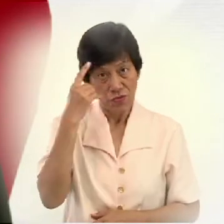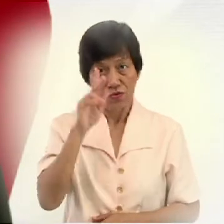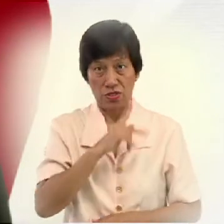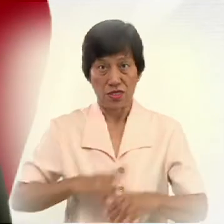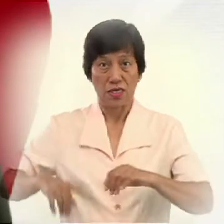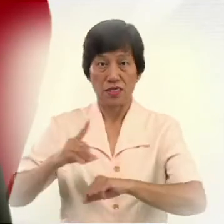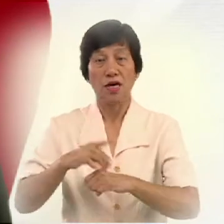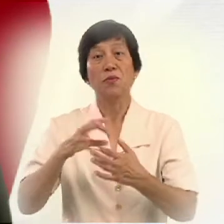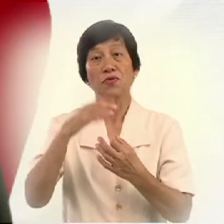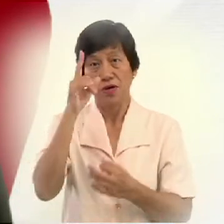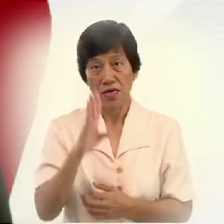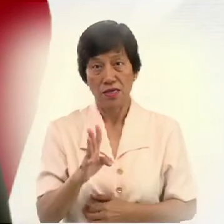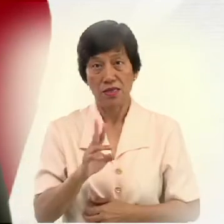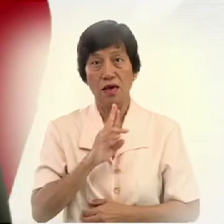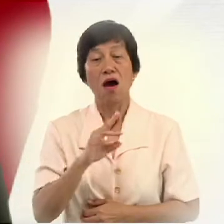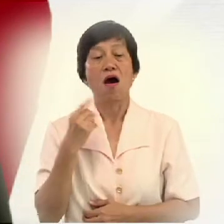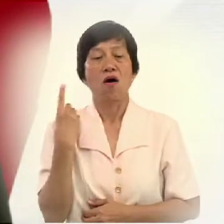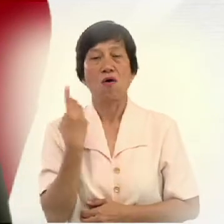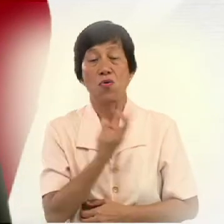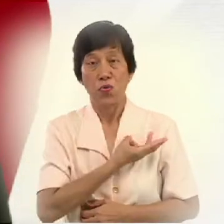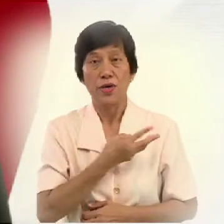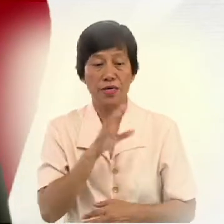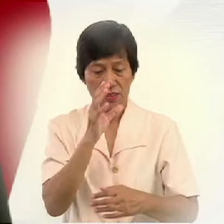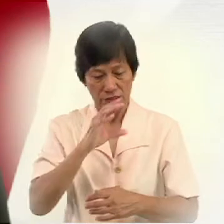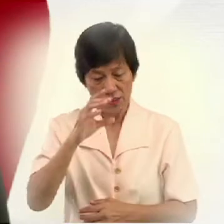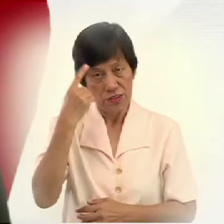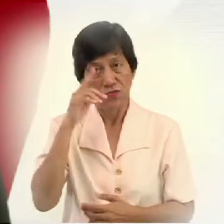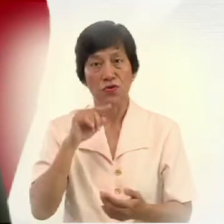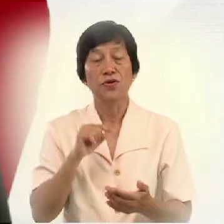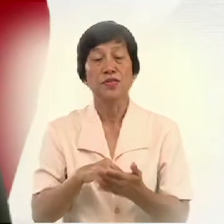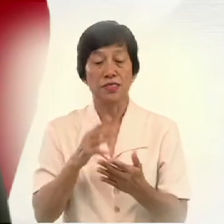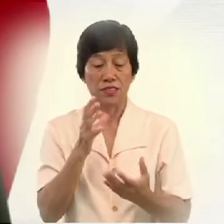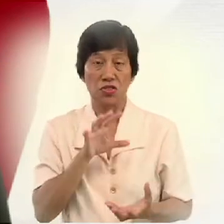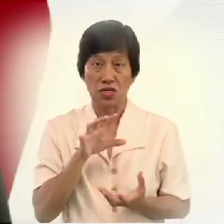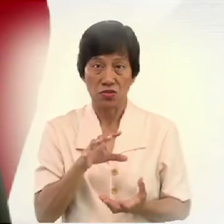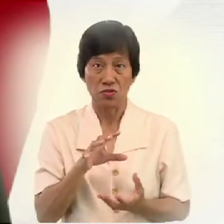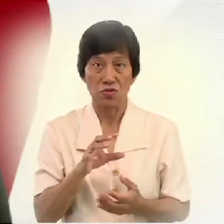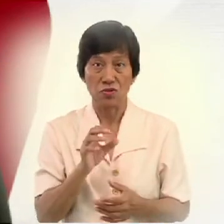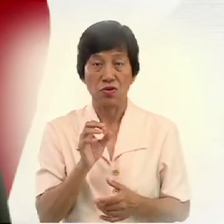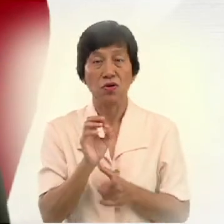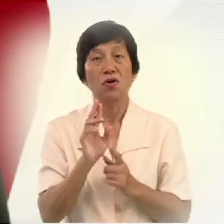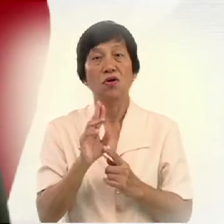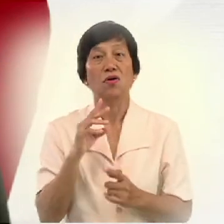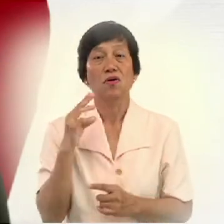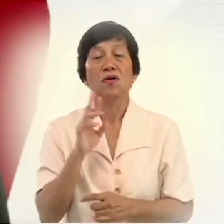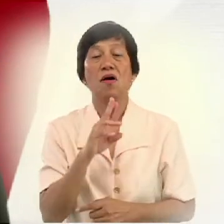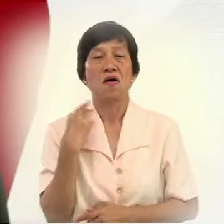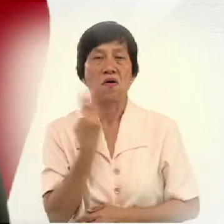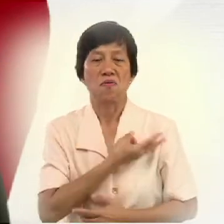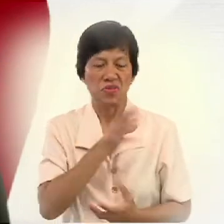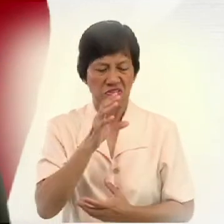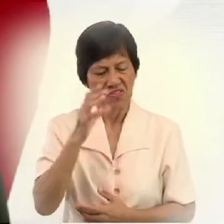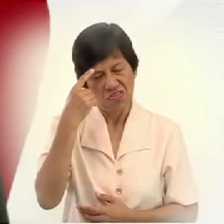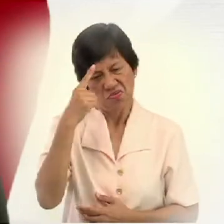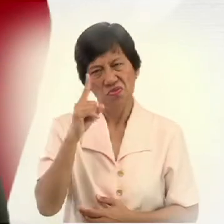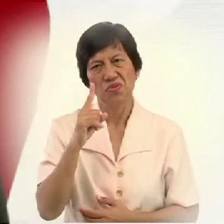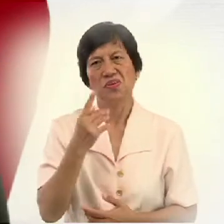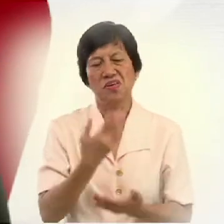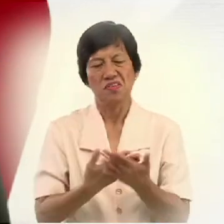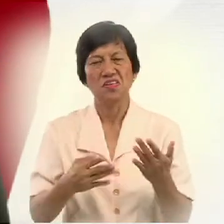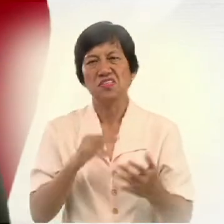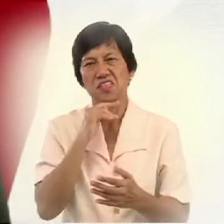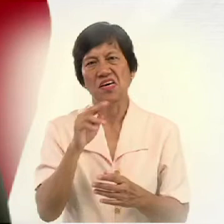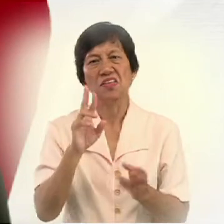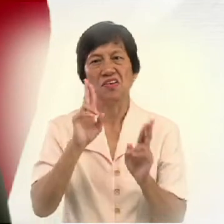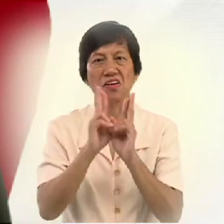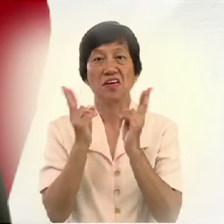for the kingdom of God? Are we searching for this treasure? Or are we searching for things that may not